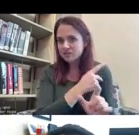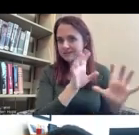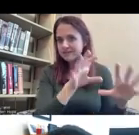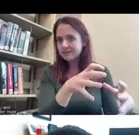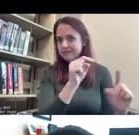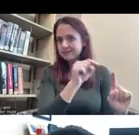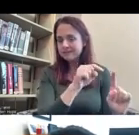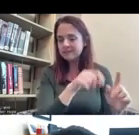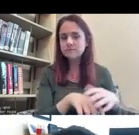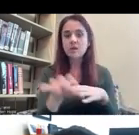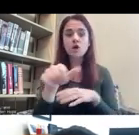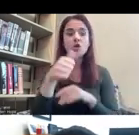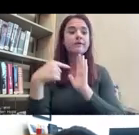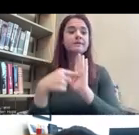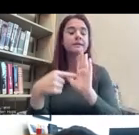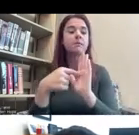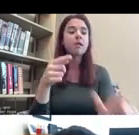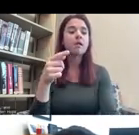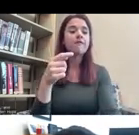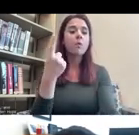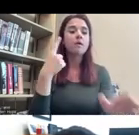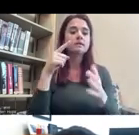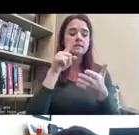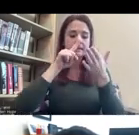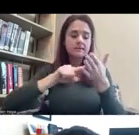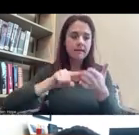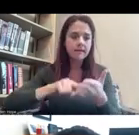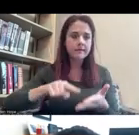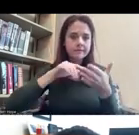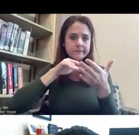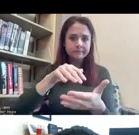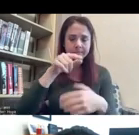Another example of a study that was